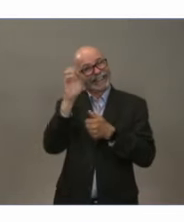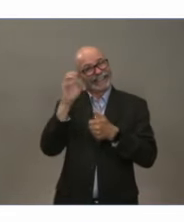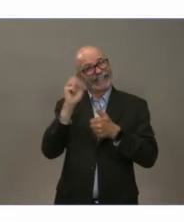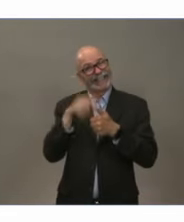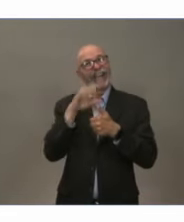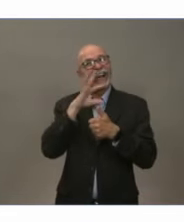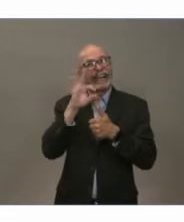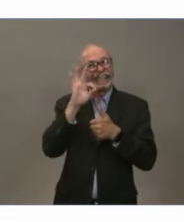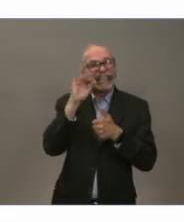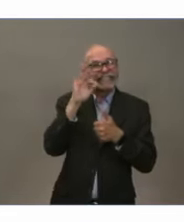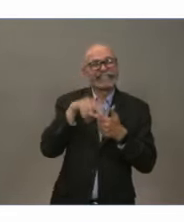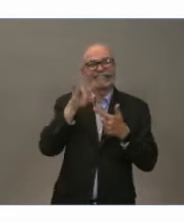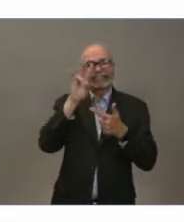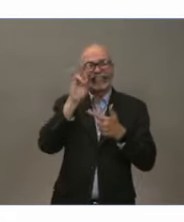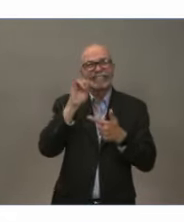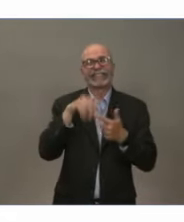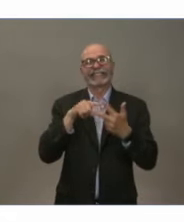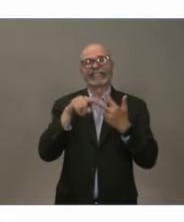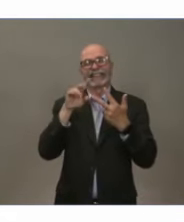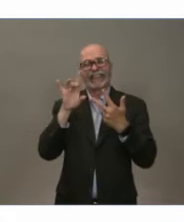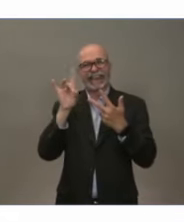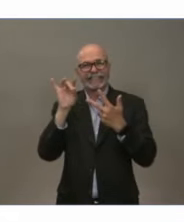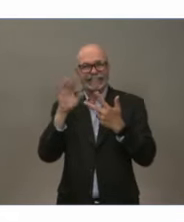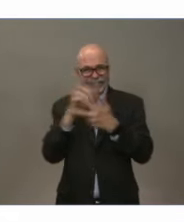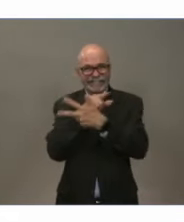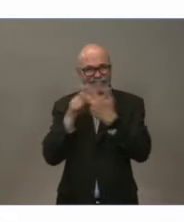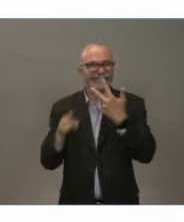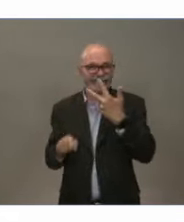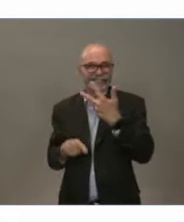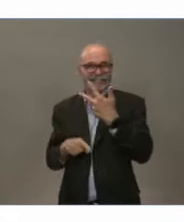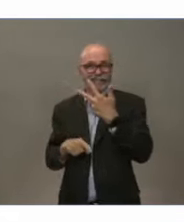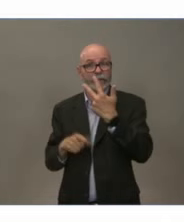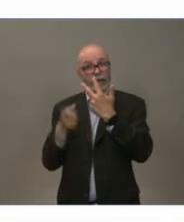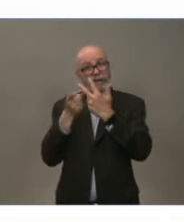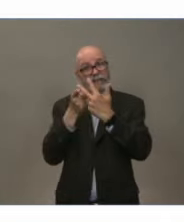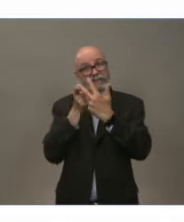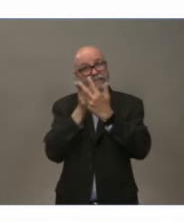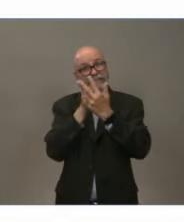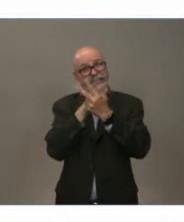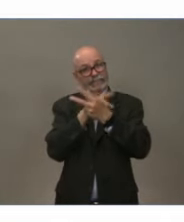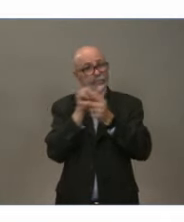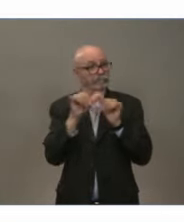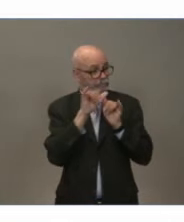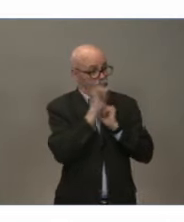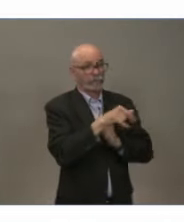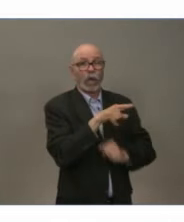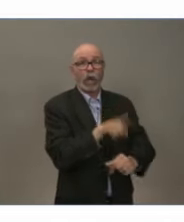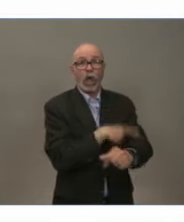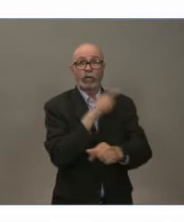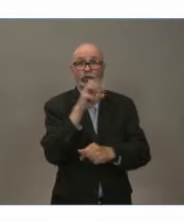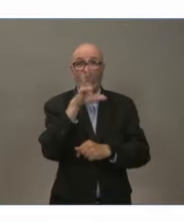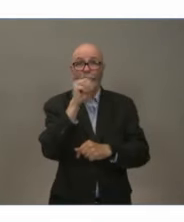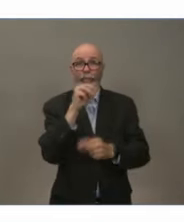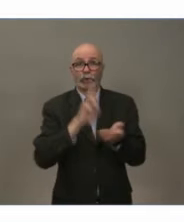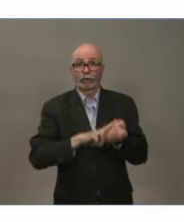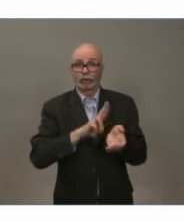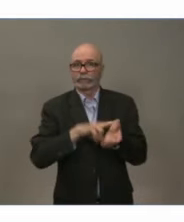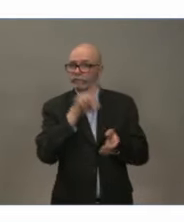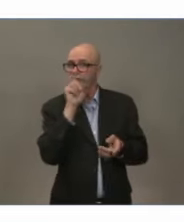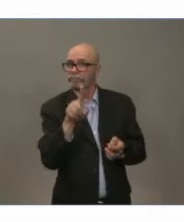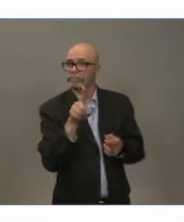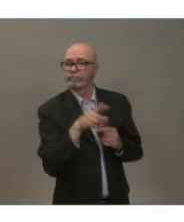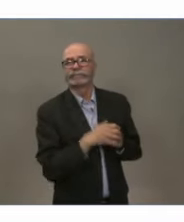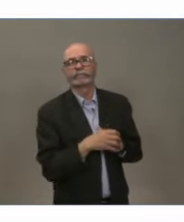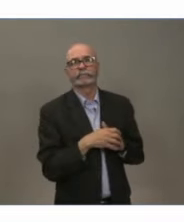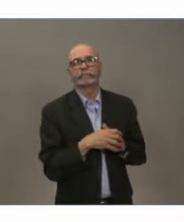is a connection to long-term care with all 3 people who have died. So we don't